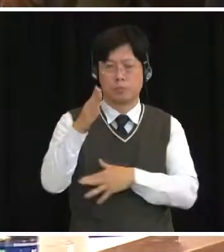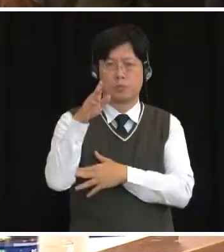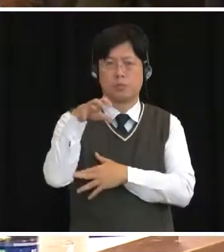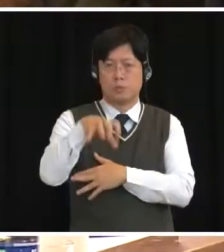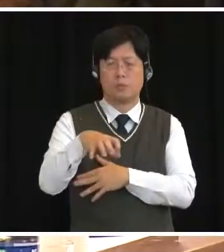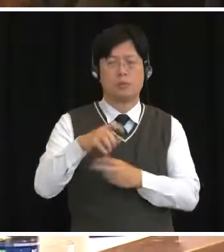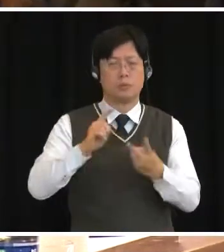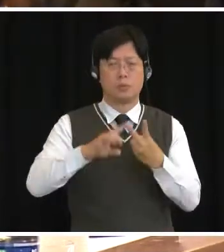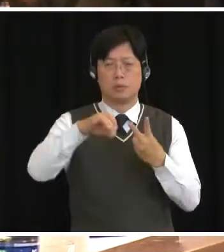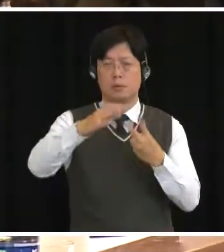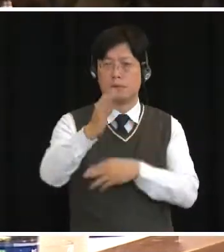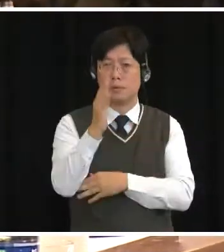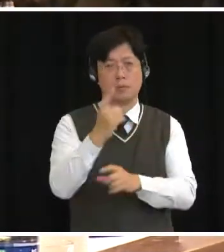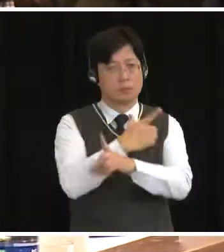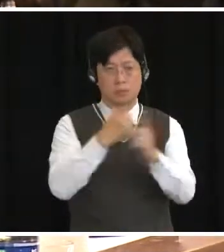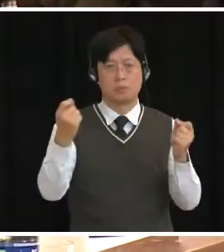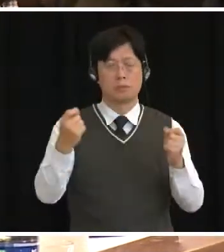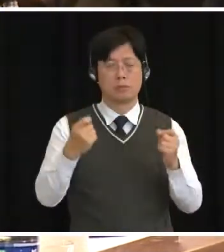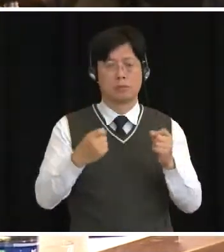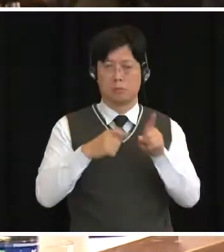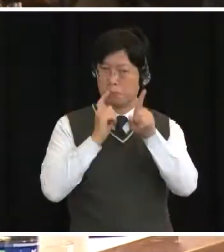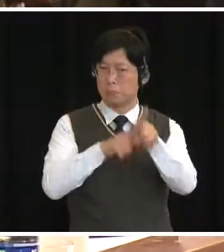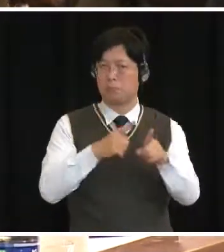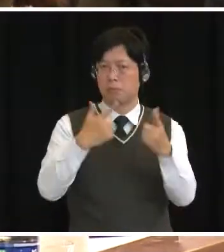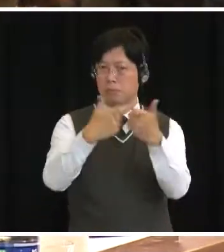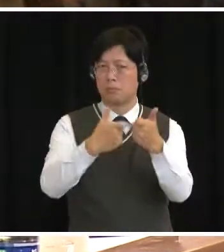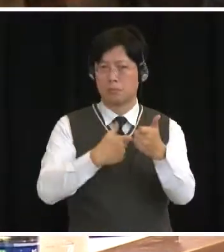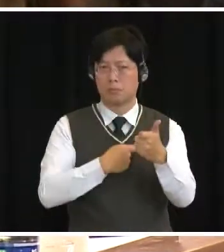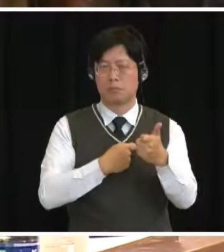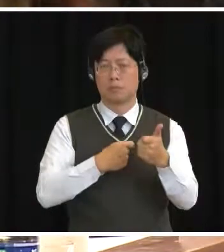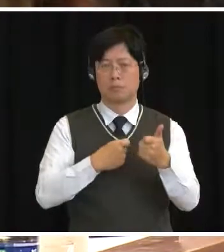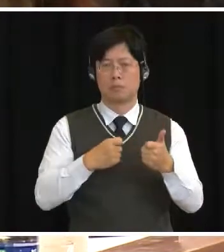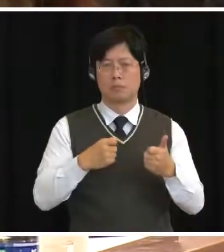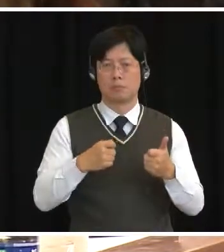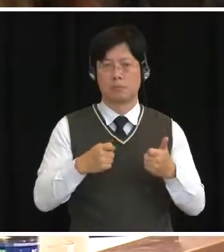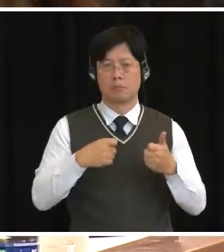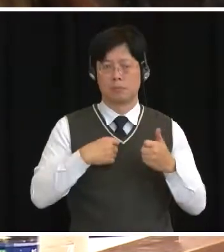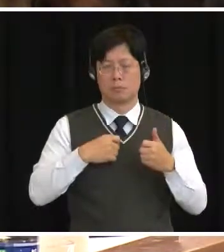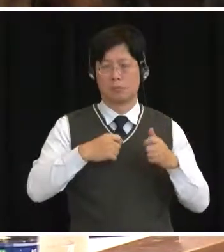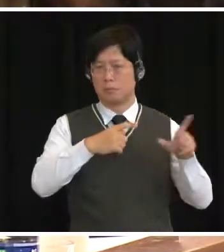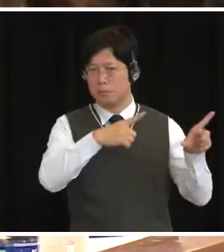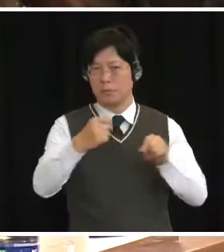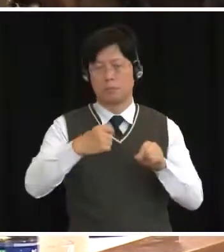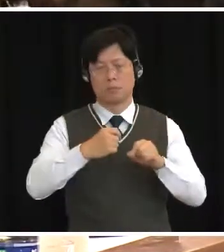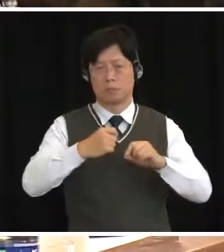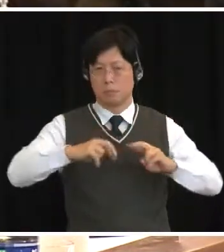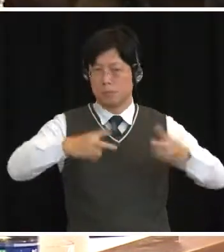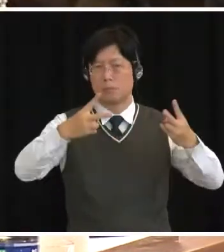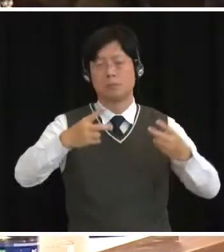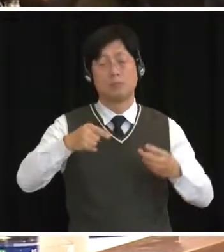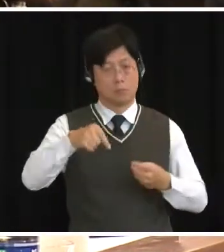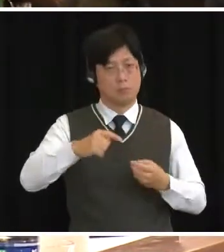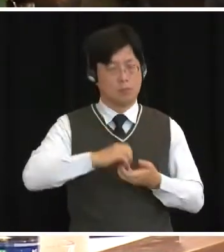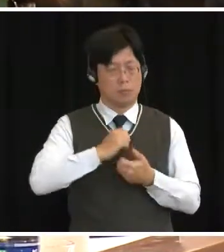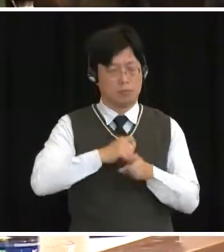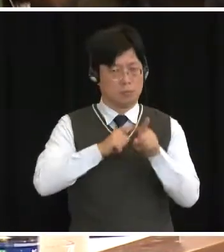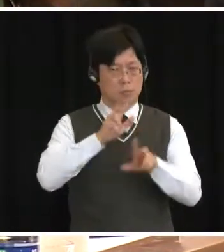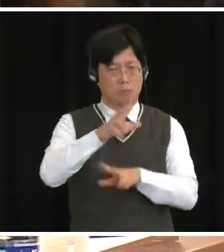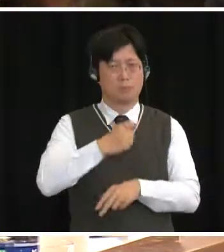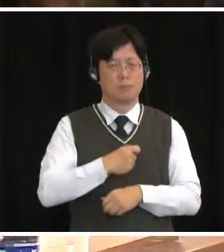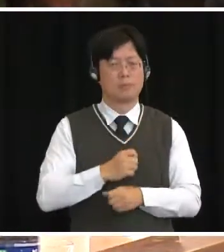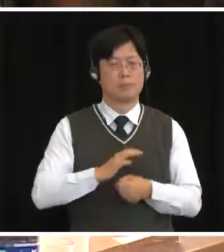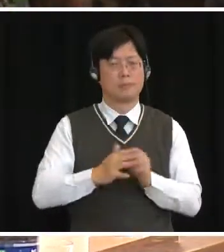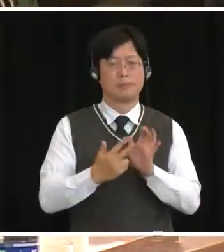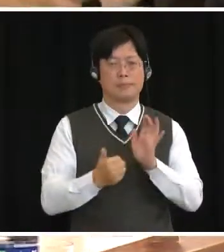committee, and we will then consult with local and central government agencies to see how